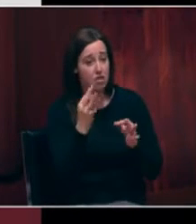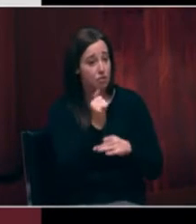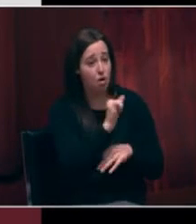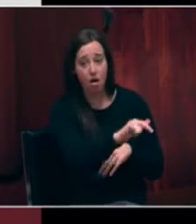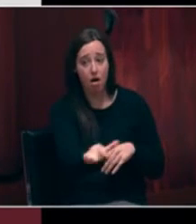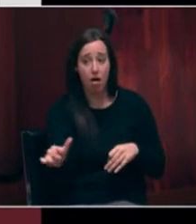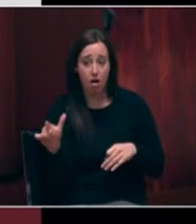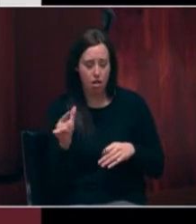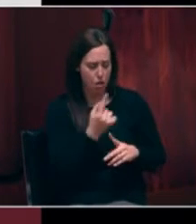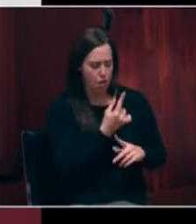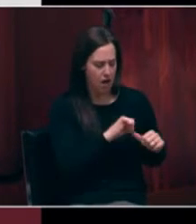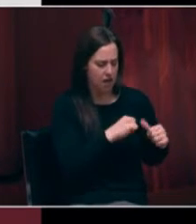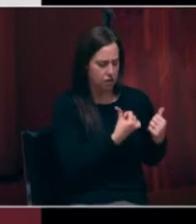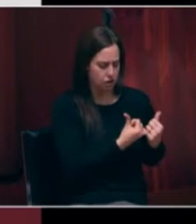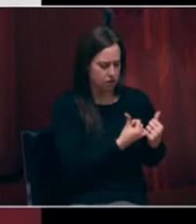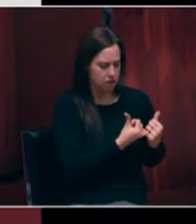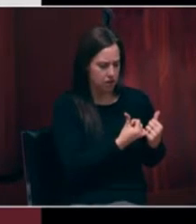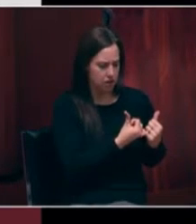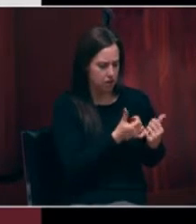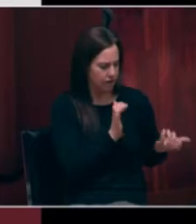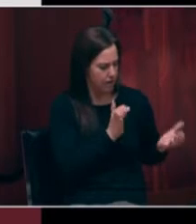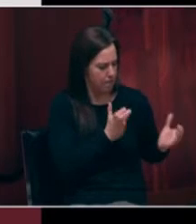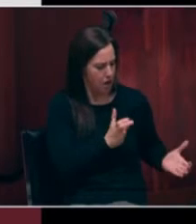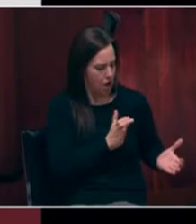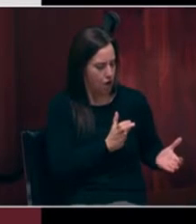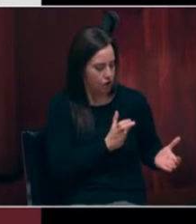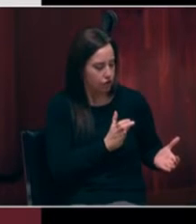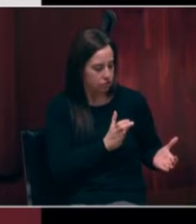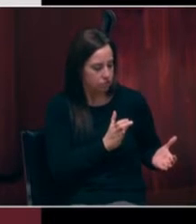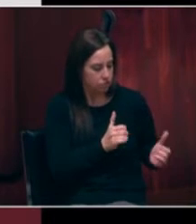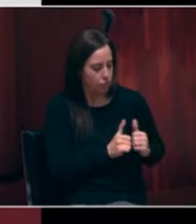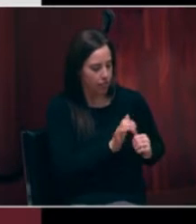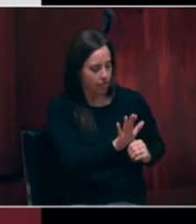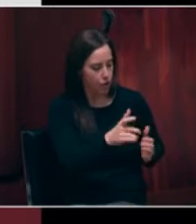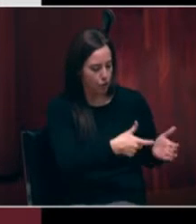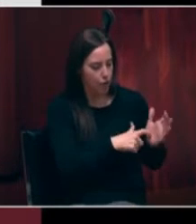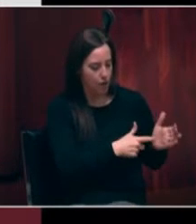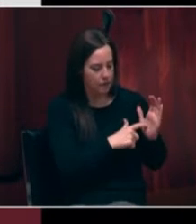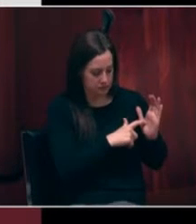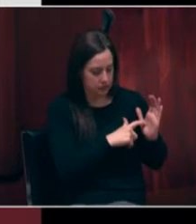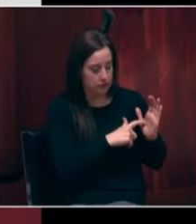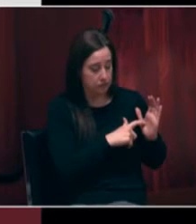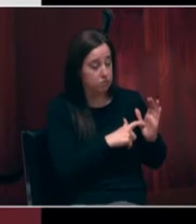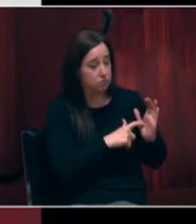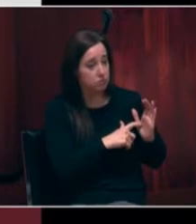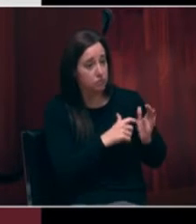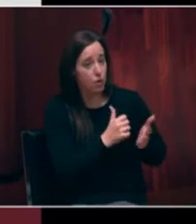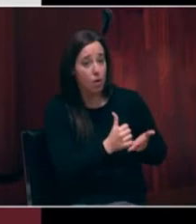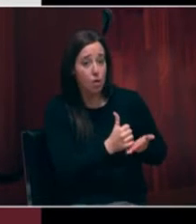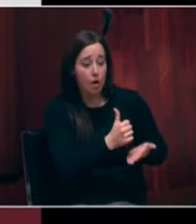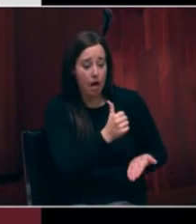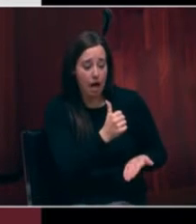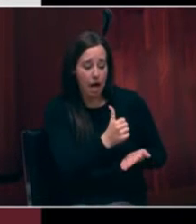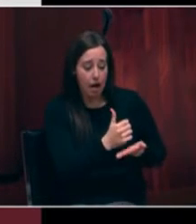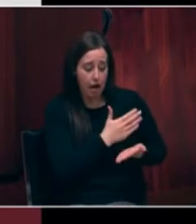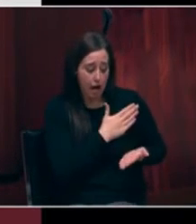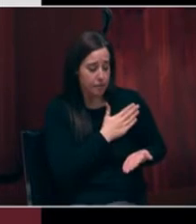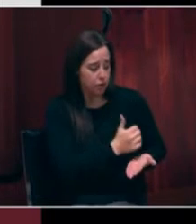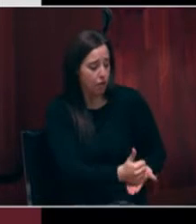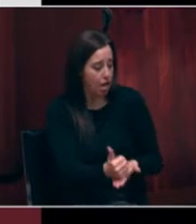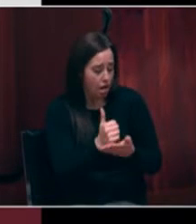already reviewed that against these requirements, and I think they had to add one screen to that training. So we're happy to work with you to do those products, to look